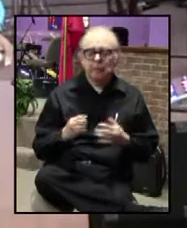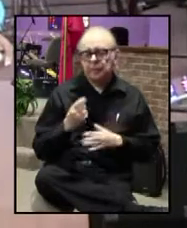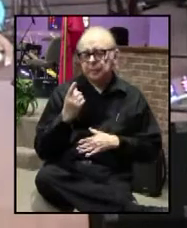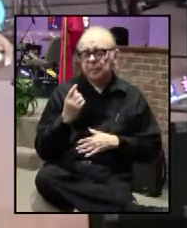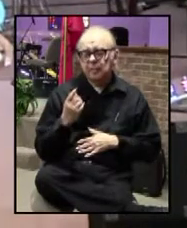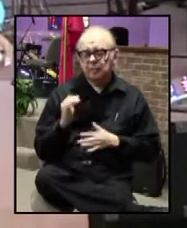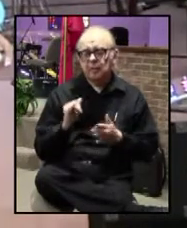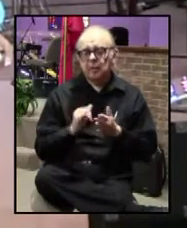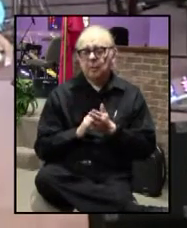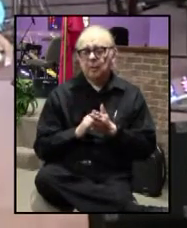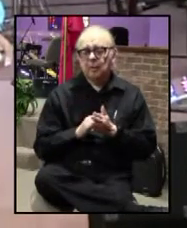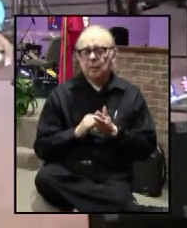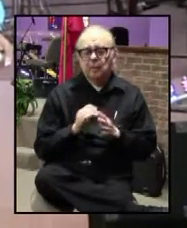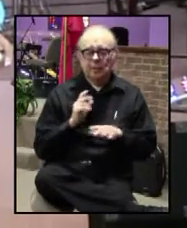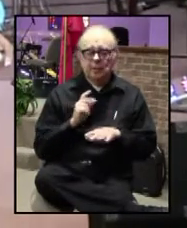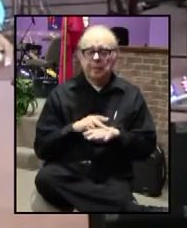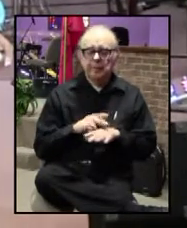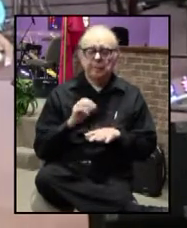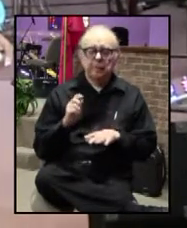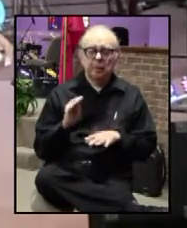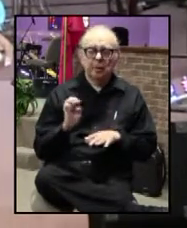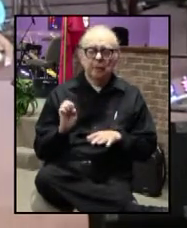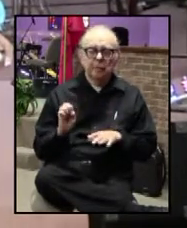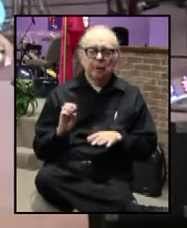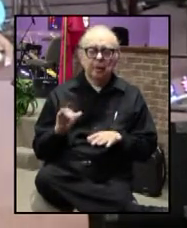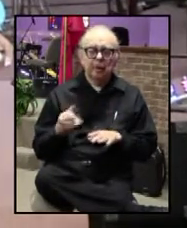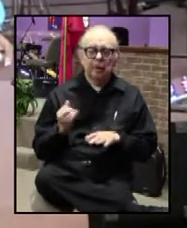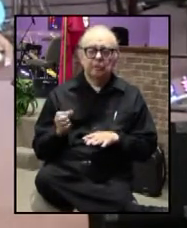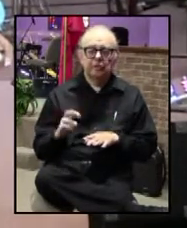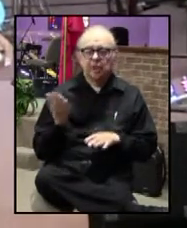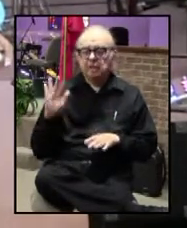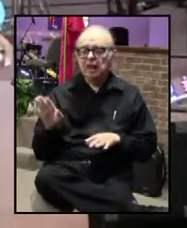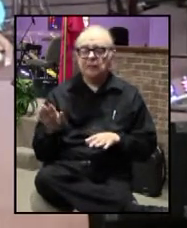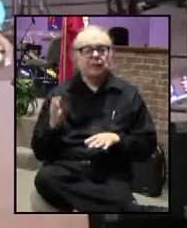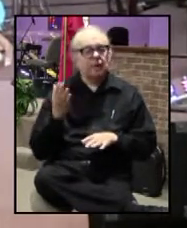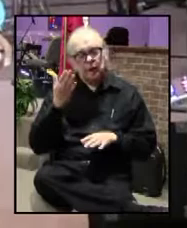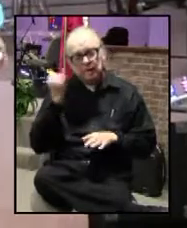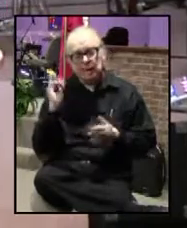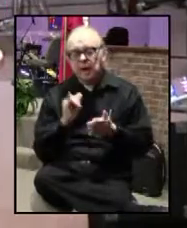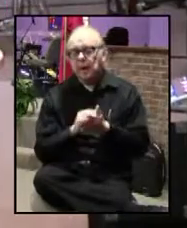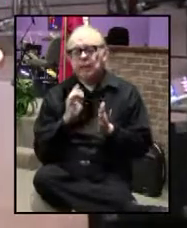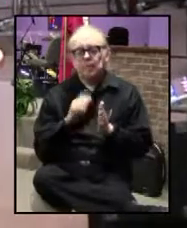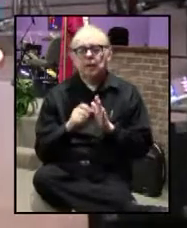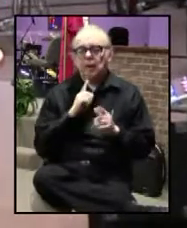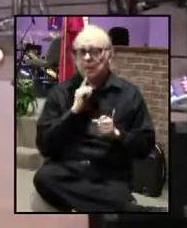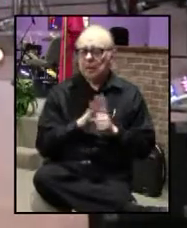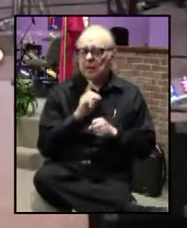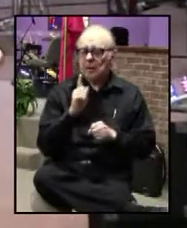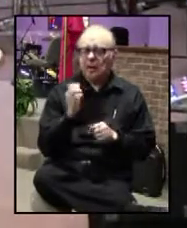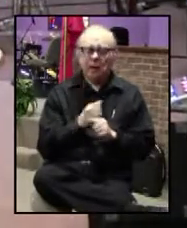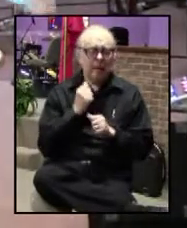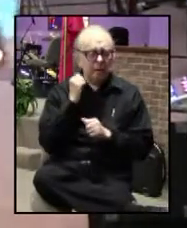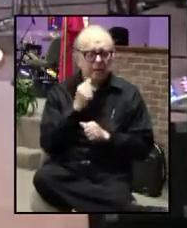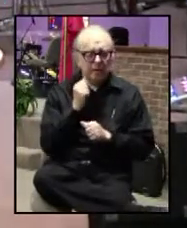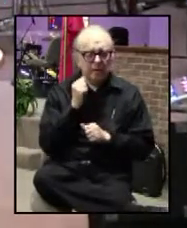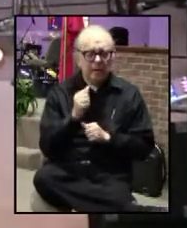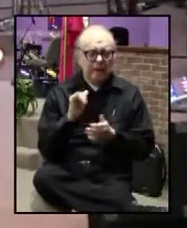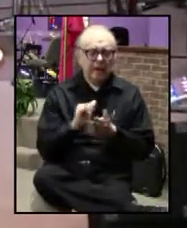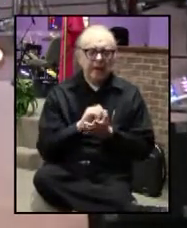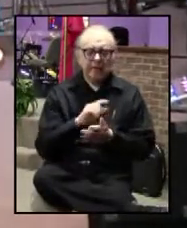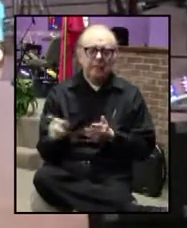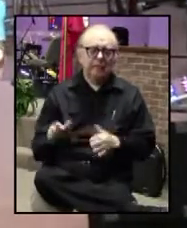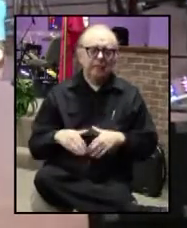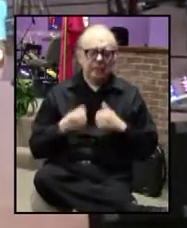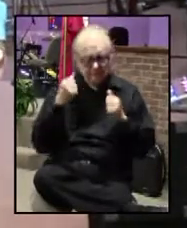understand is that Peter, James, and John never forgot that moment. I guarantee you that every day that they lived,